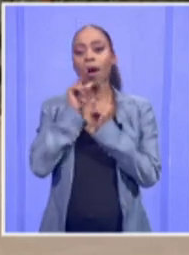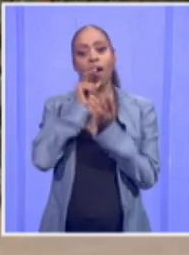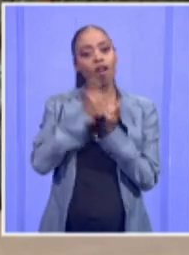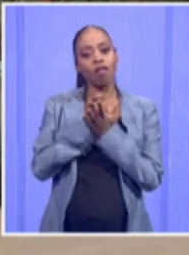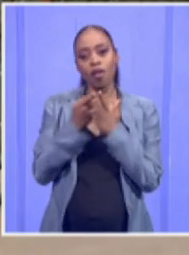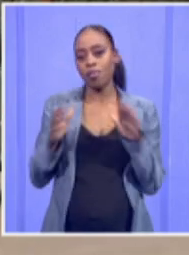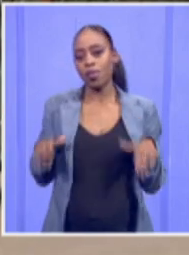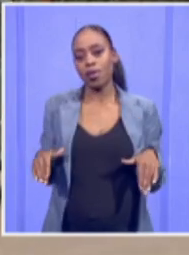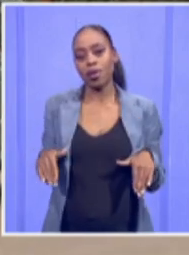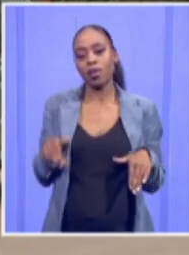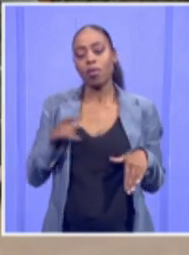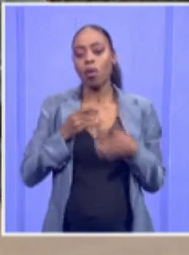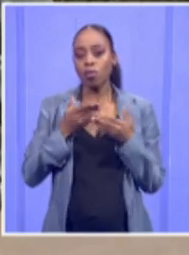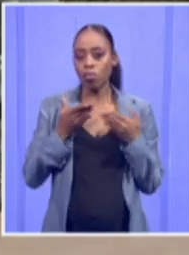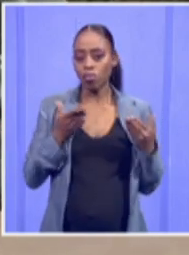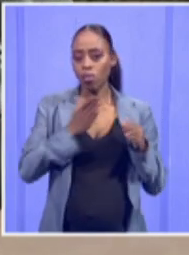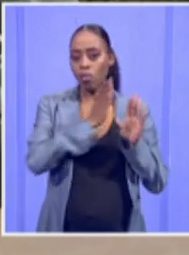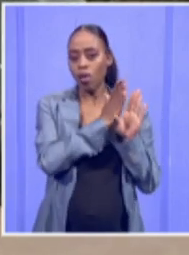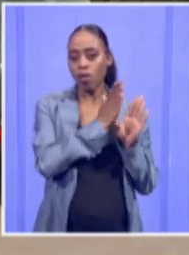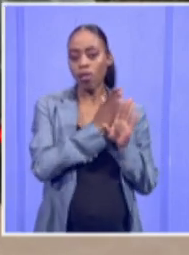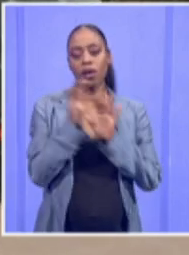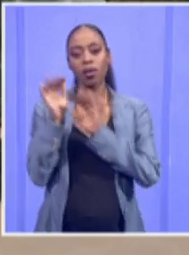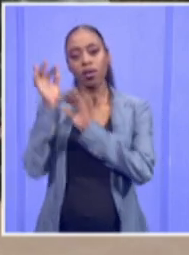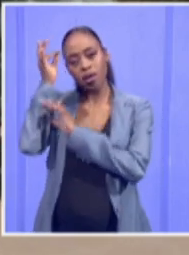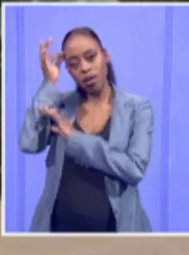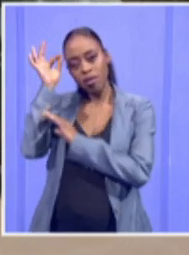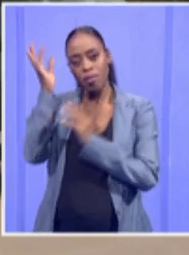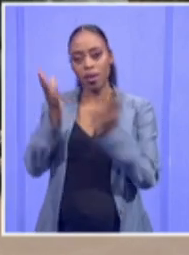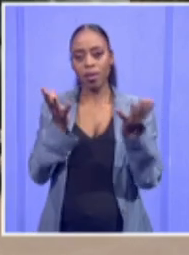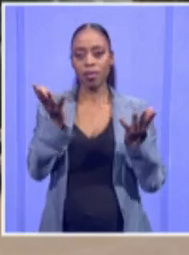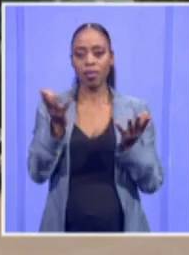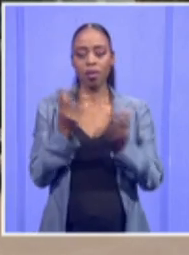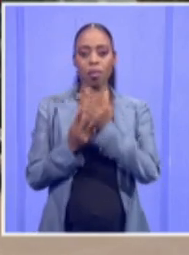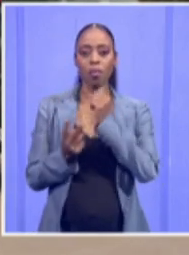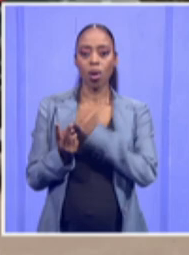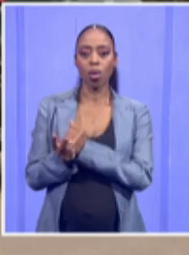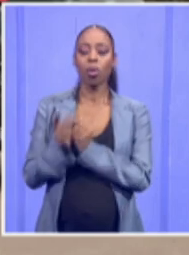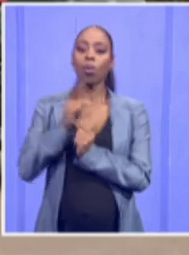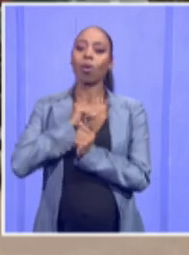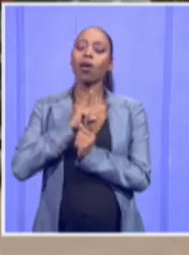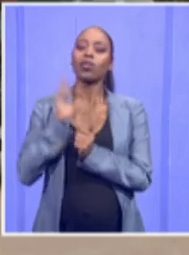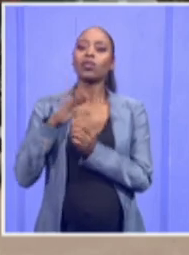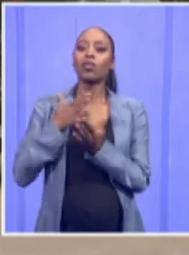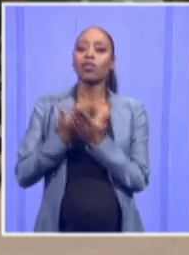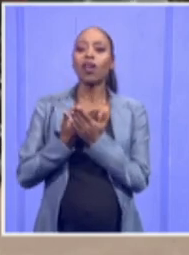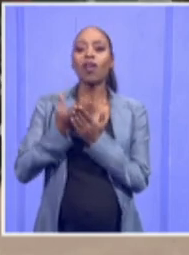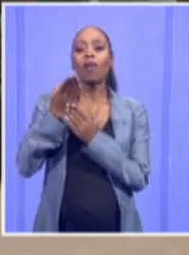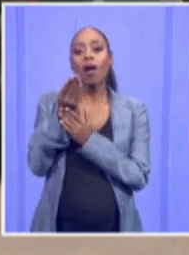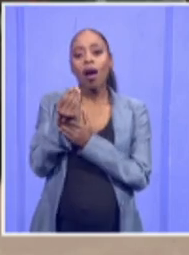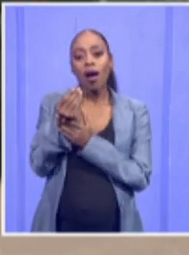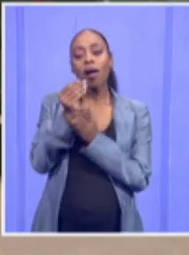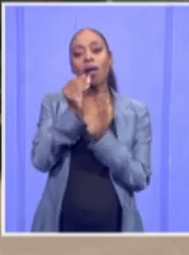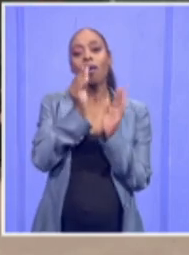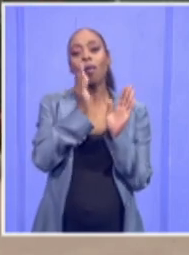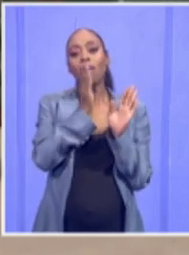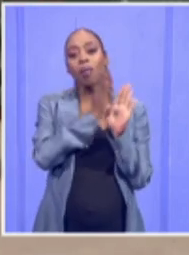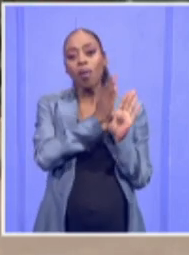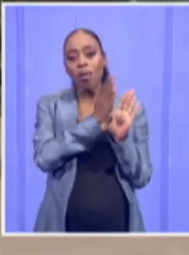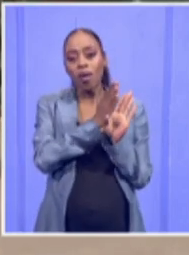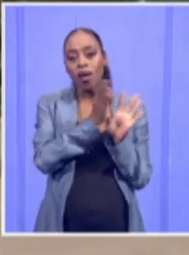made across the private sector and the public sector, as I indicated earlier, that we've got public sector